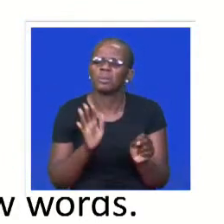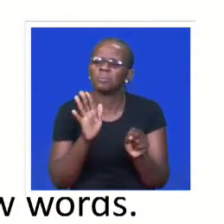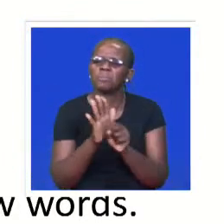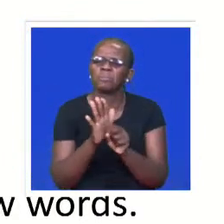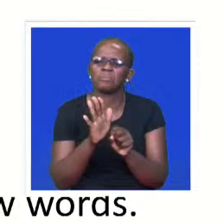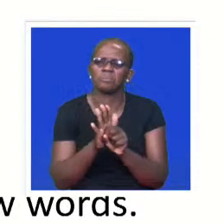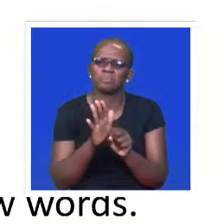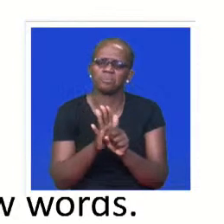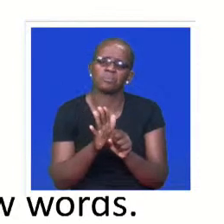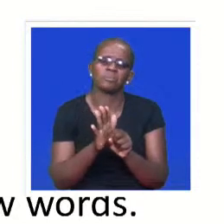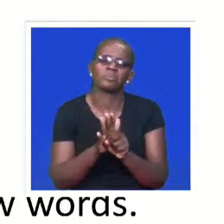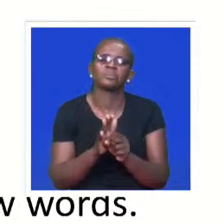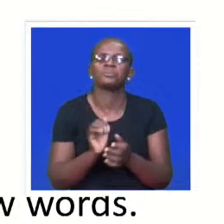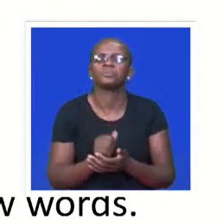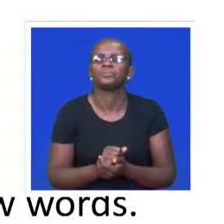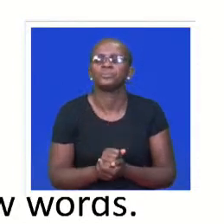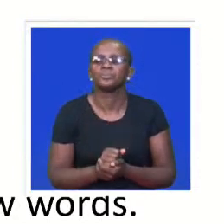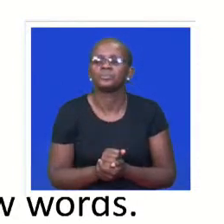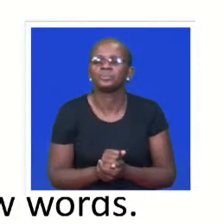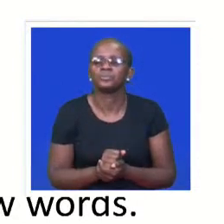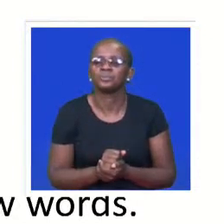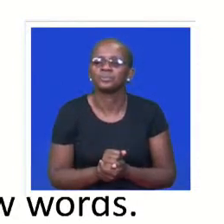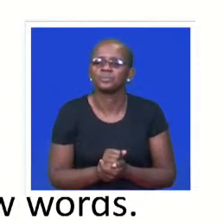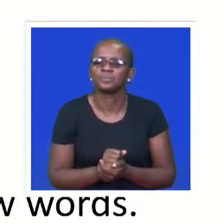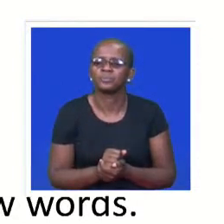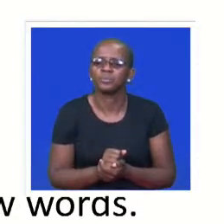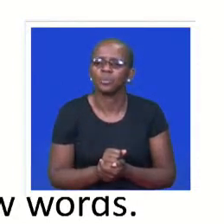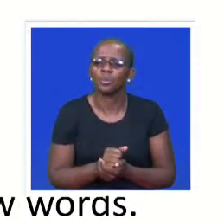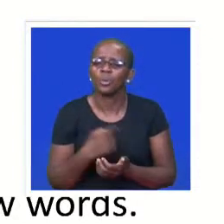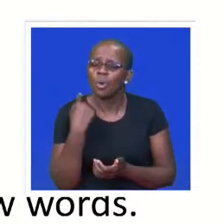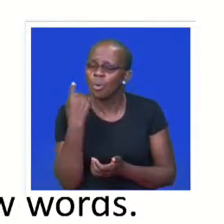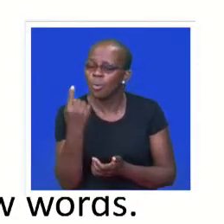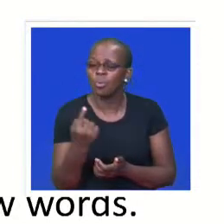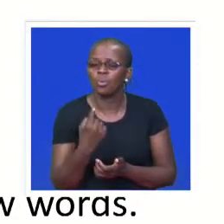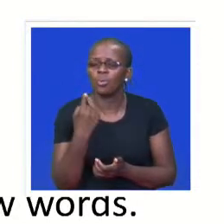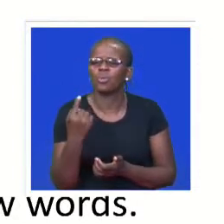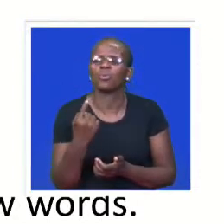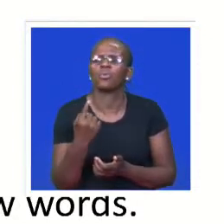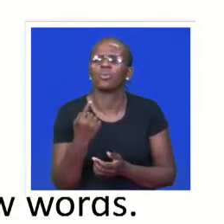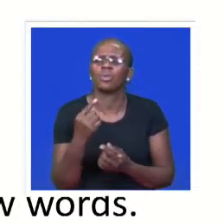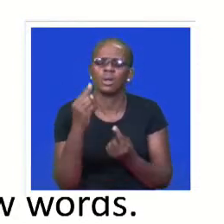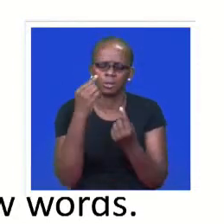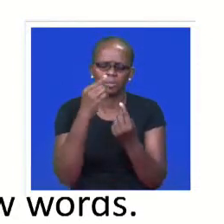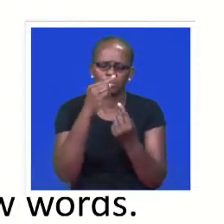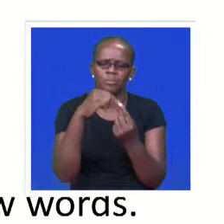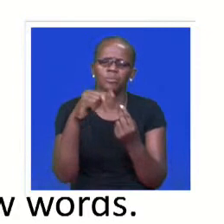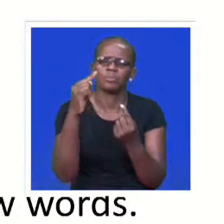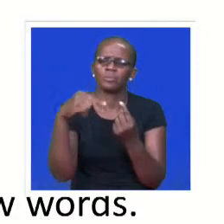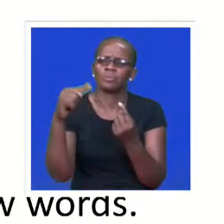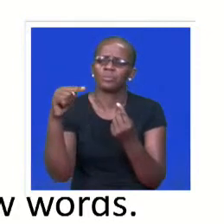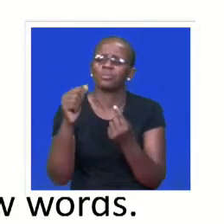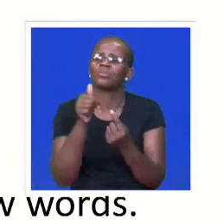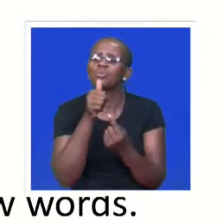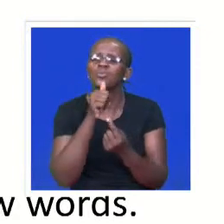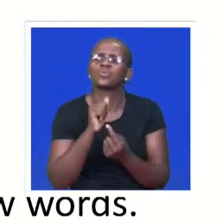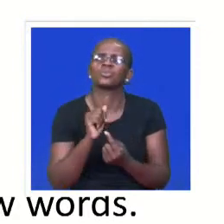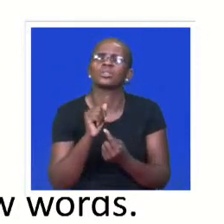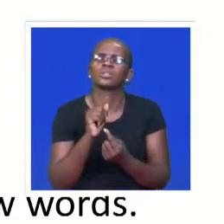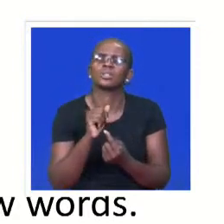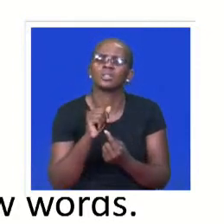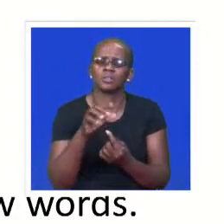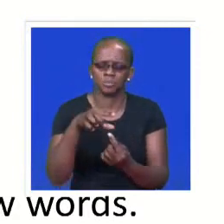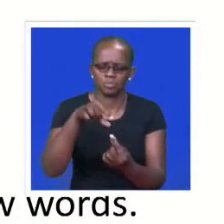about. So can you make a sentence using one of these adjectives? Oh yes, you can. Let us